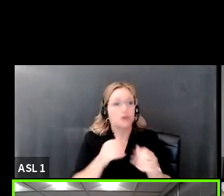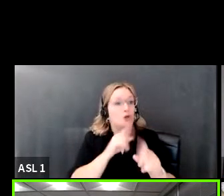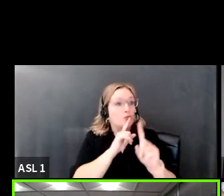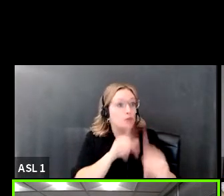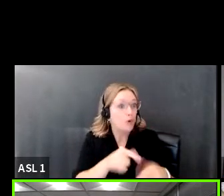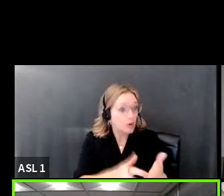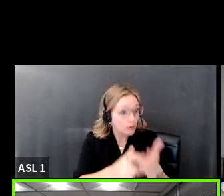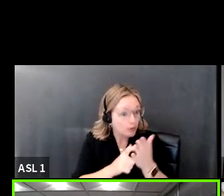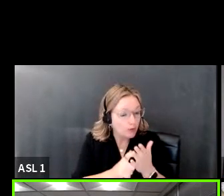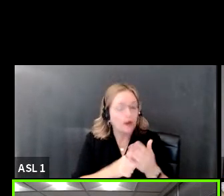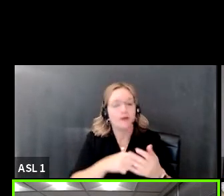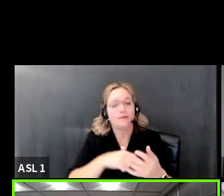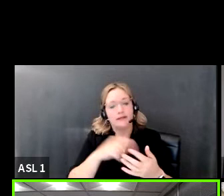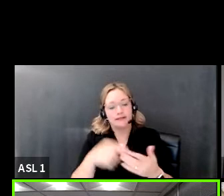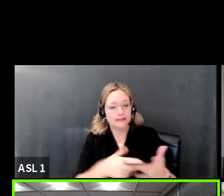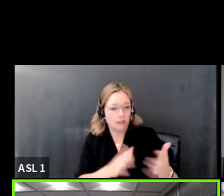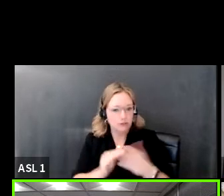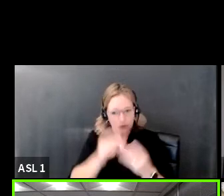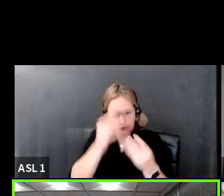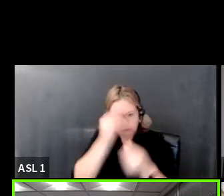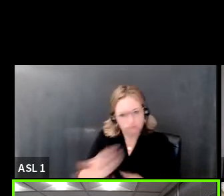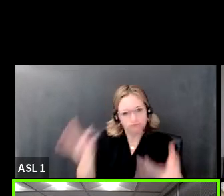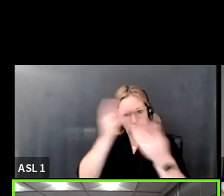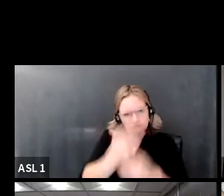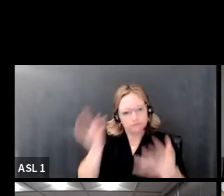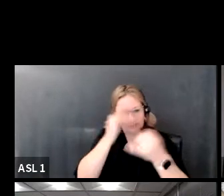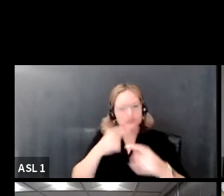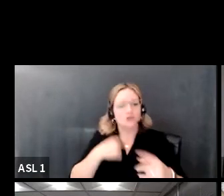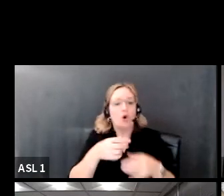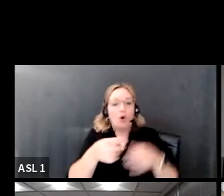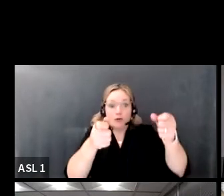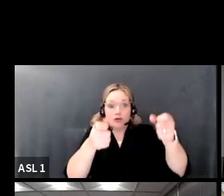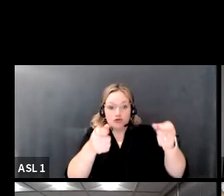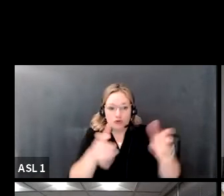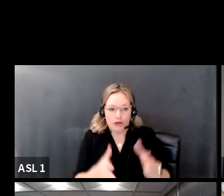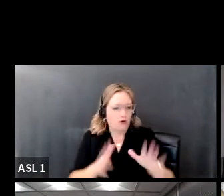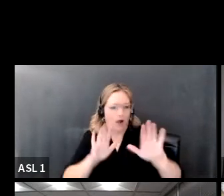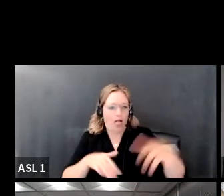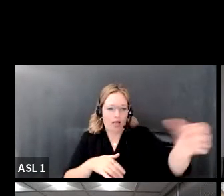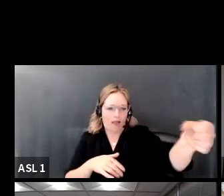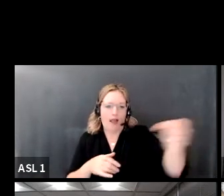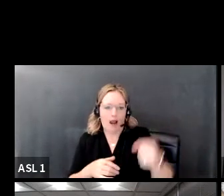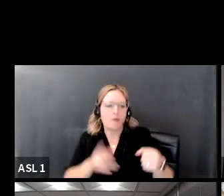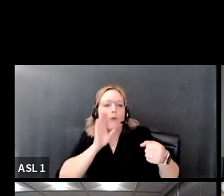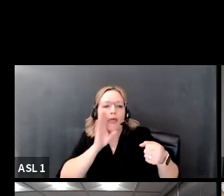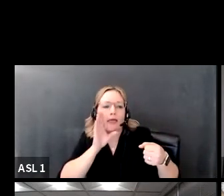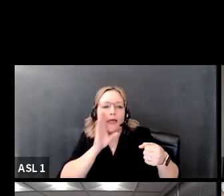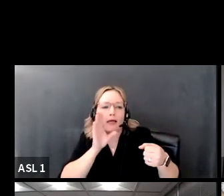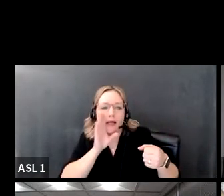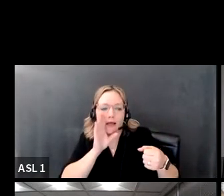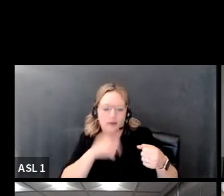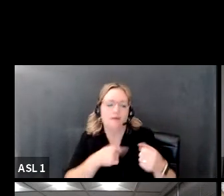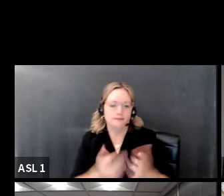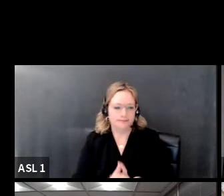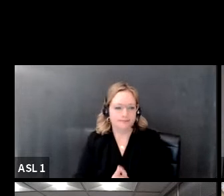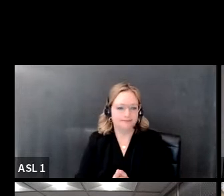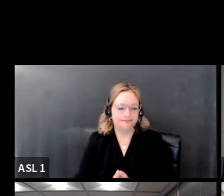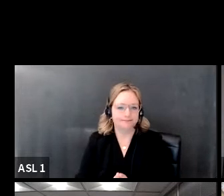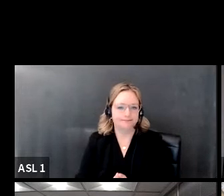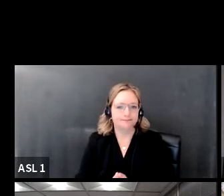board and the community alike okay thank you and maybe you could just very briefly